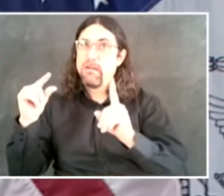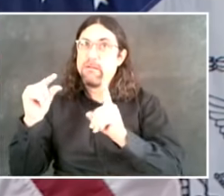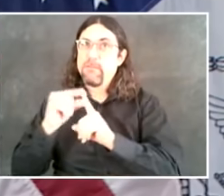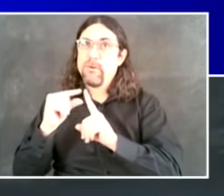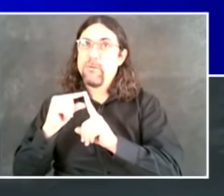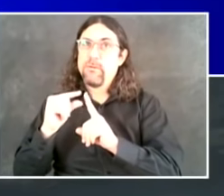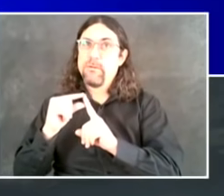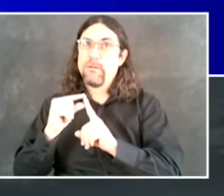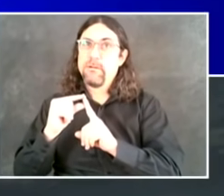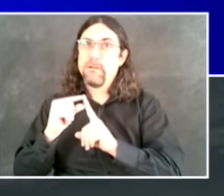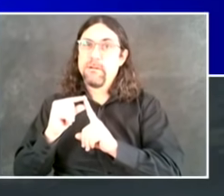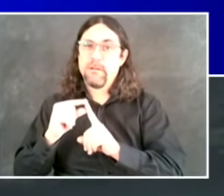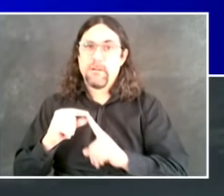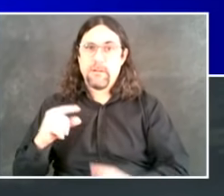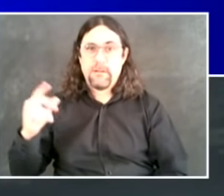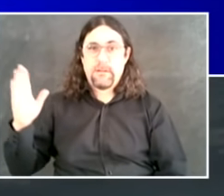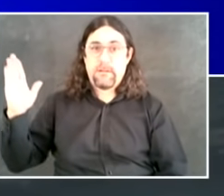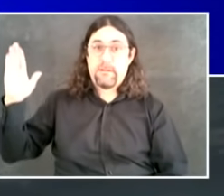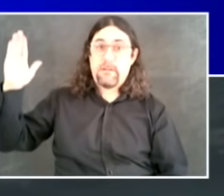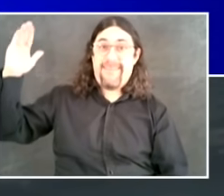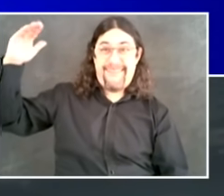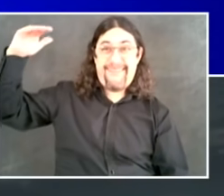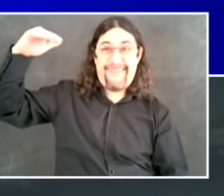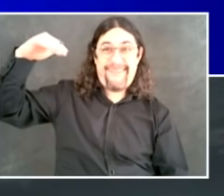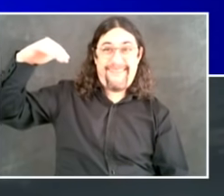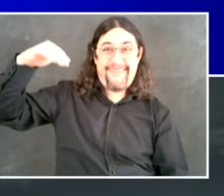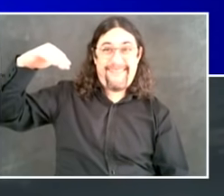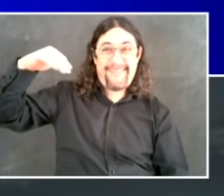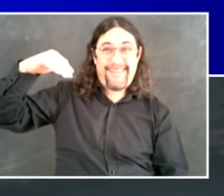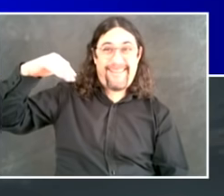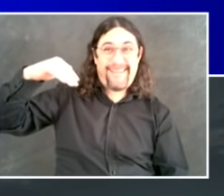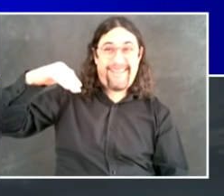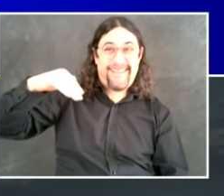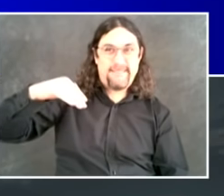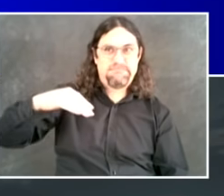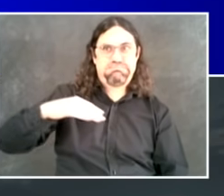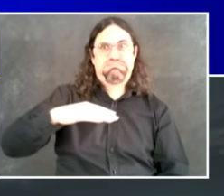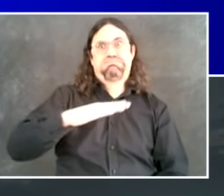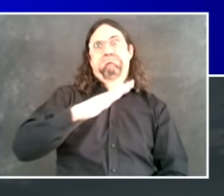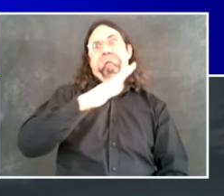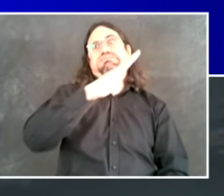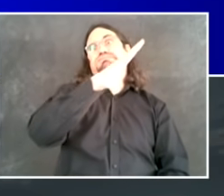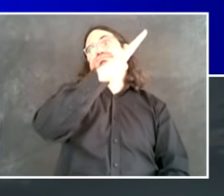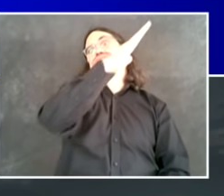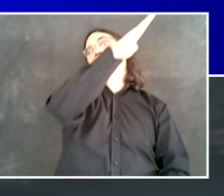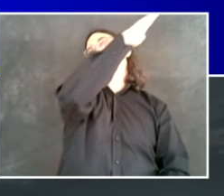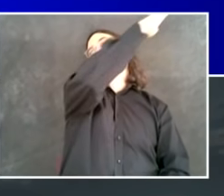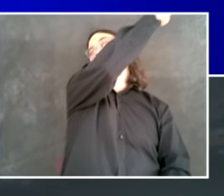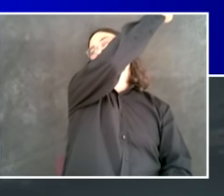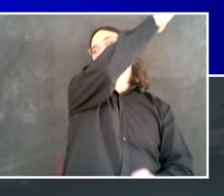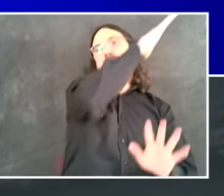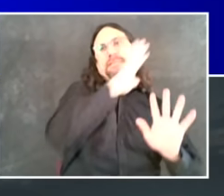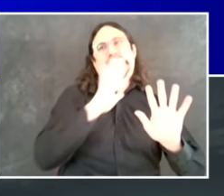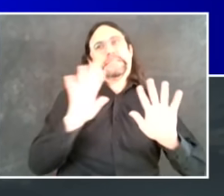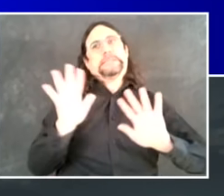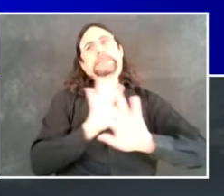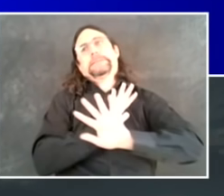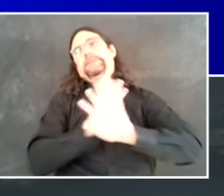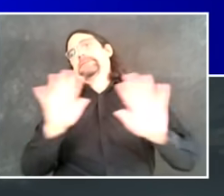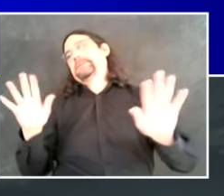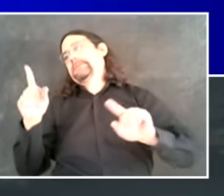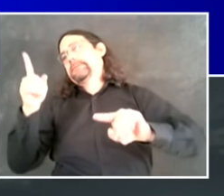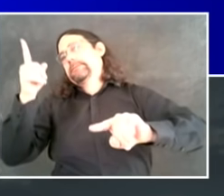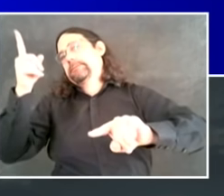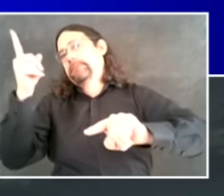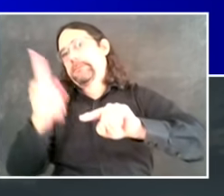think about what could go wrong. I've told you a lot about what's gone right. But I want you to look at that image of the boomerang, get it